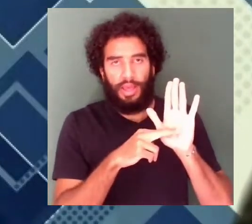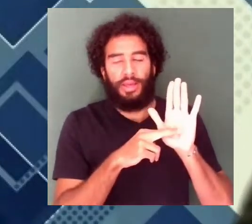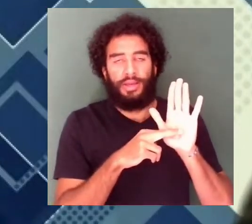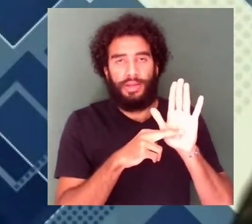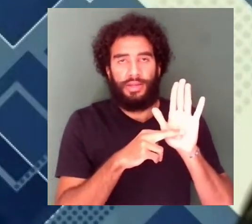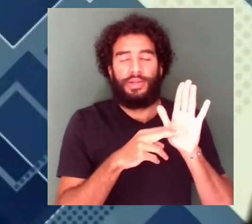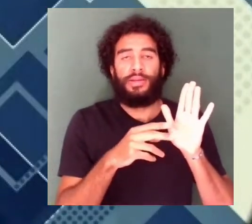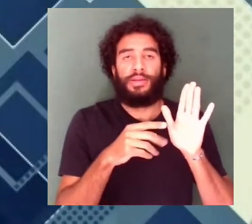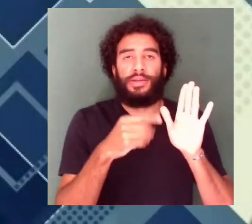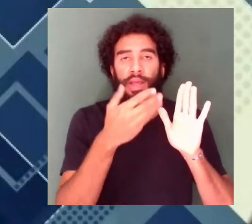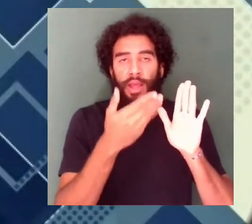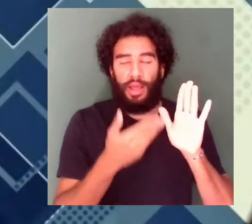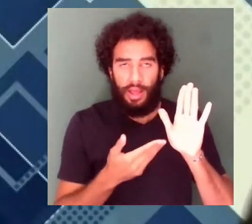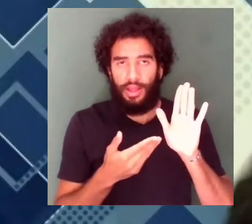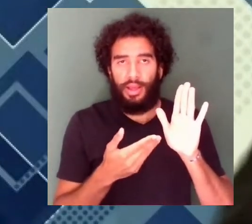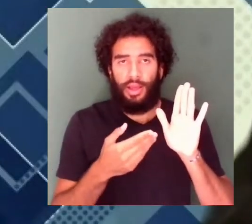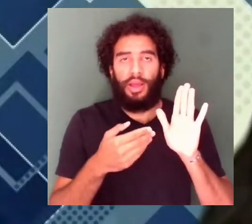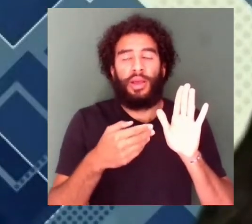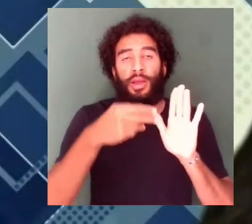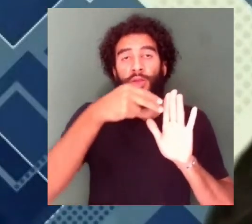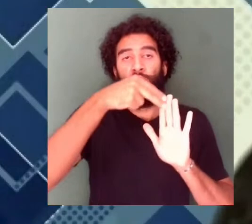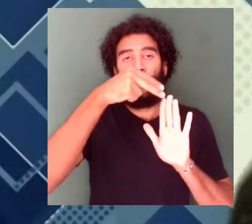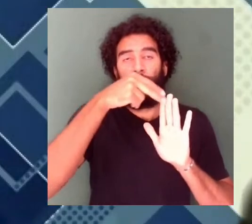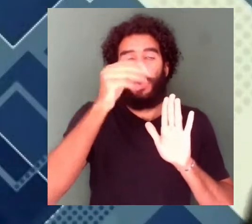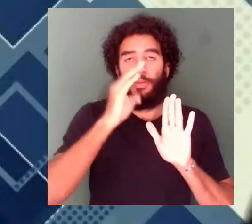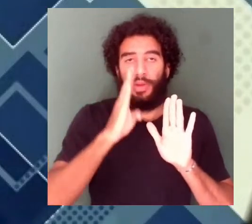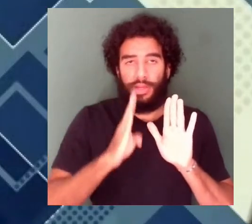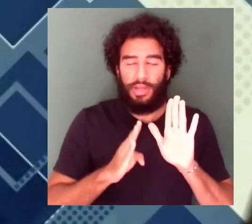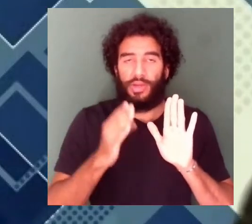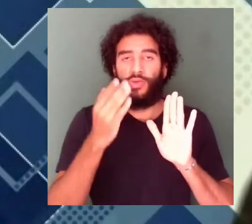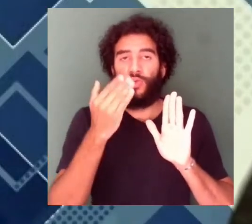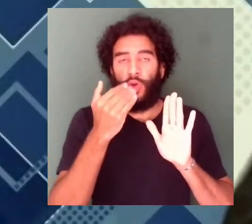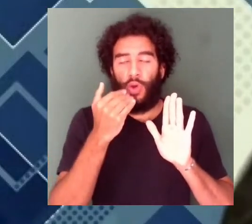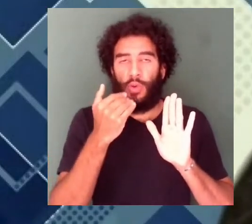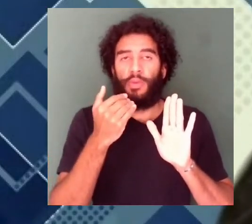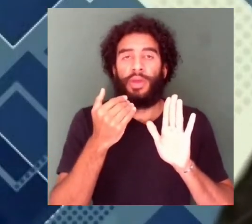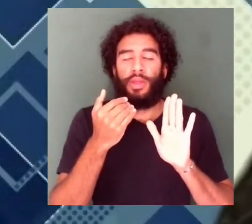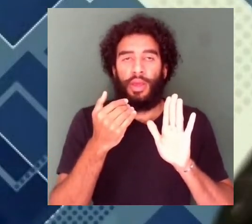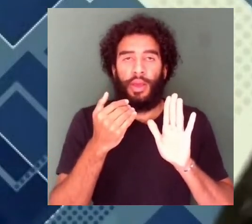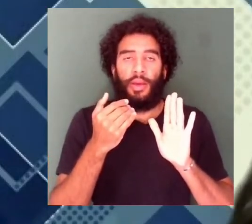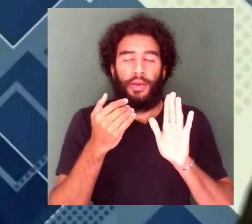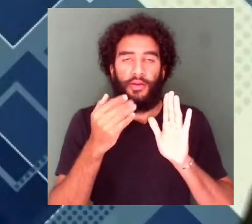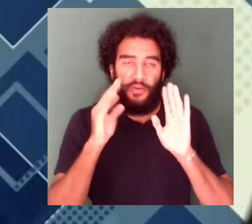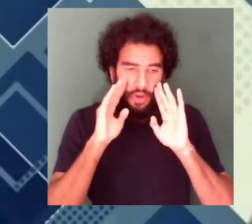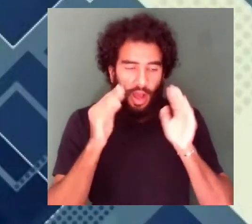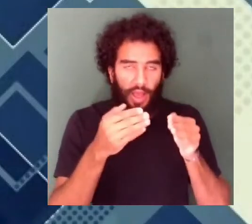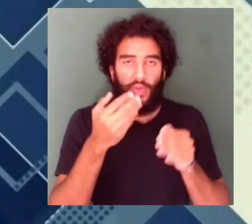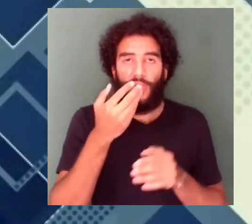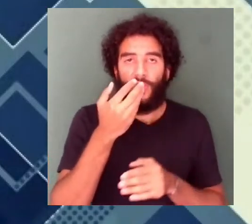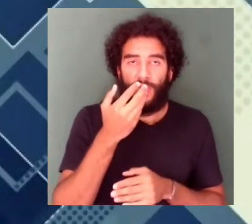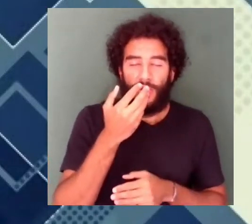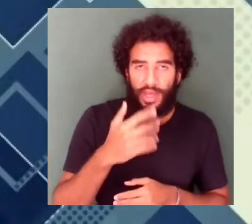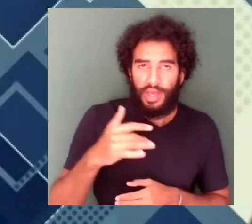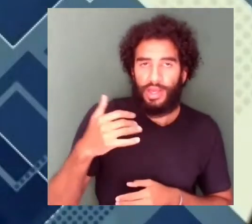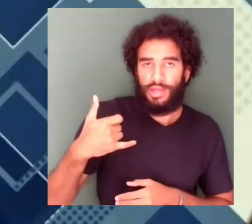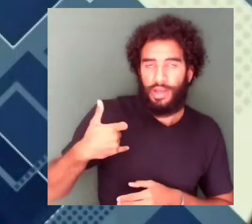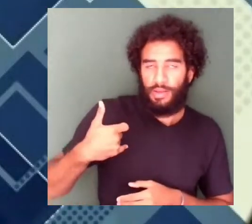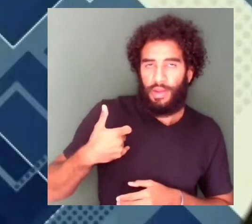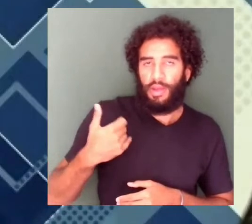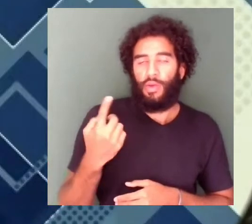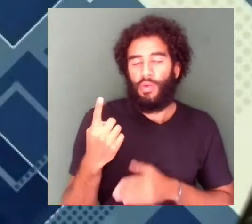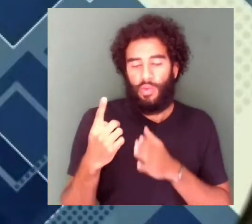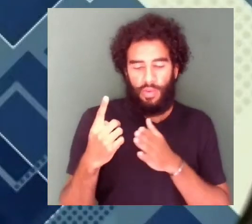code based on the norm that we refer to as the Brazilian norm for the